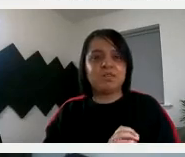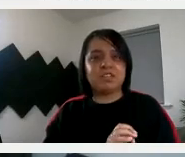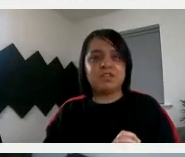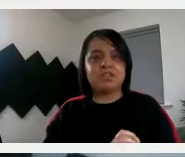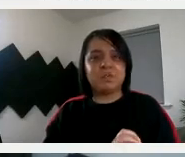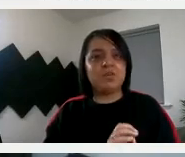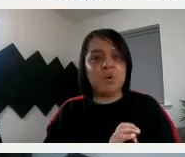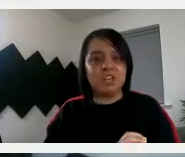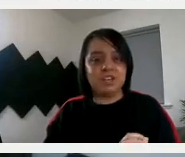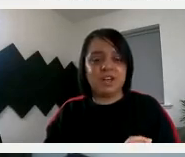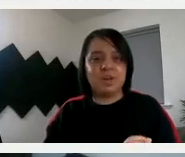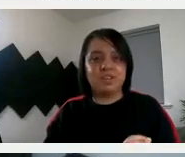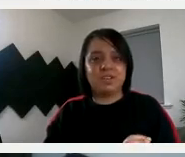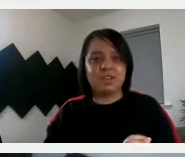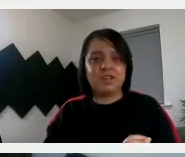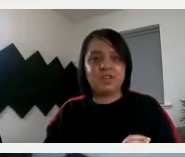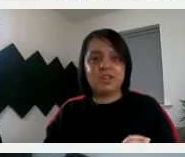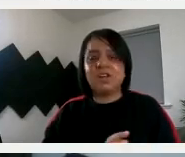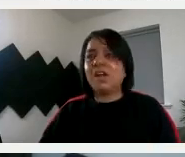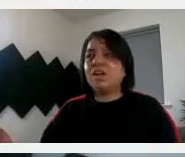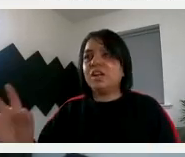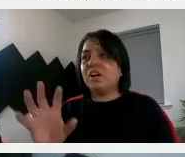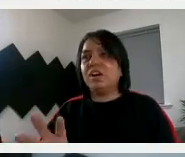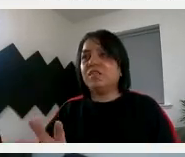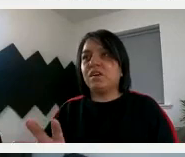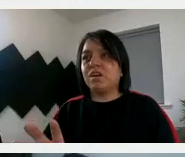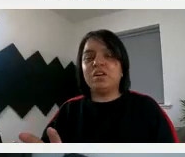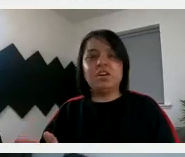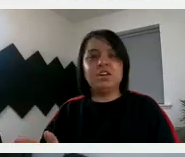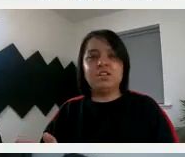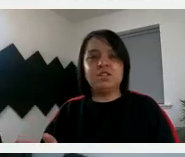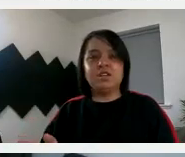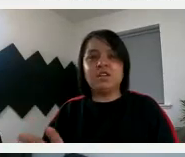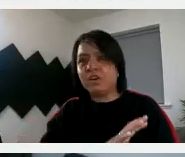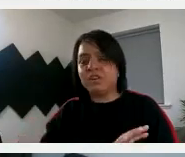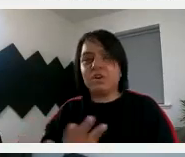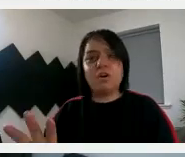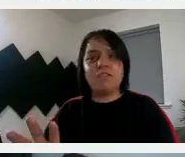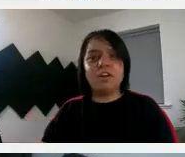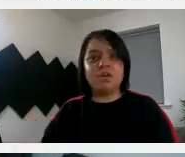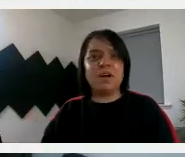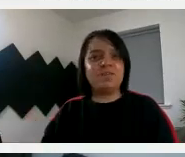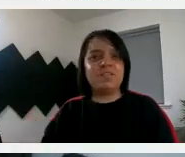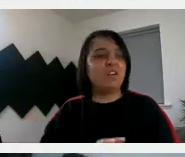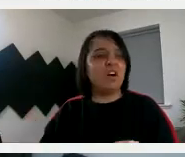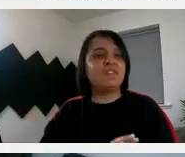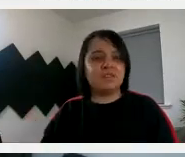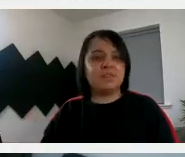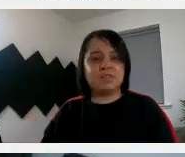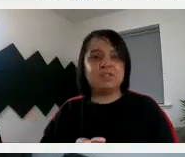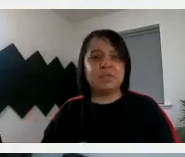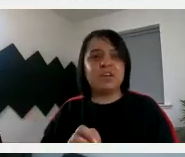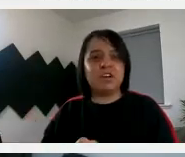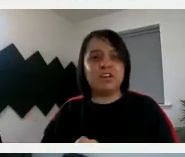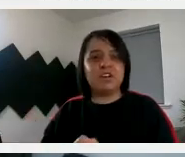people still speak Cornish language. In Ireland, across the whole of Ireland, about 5,500 people